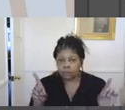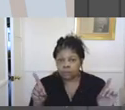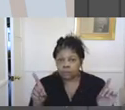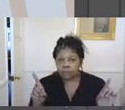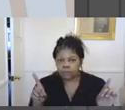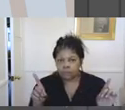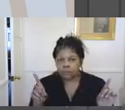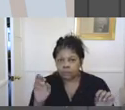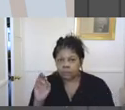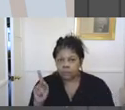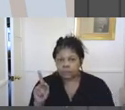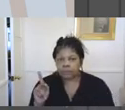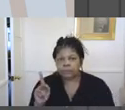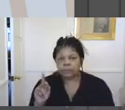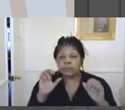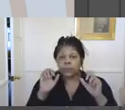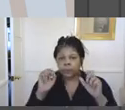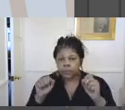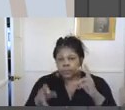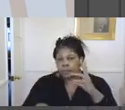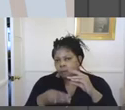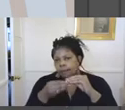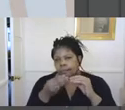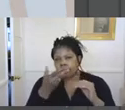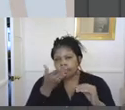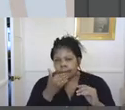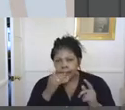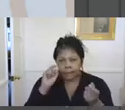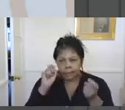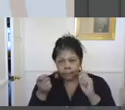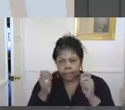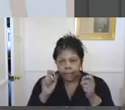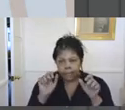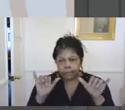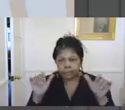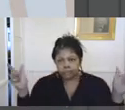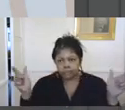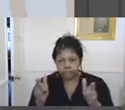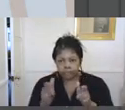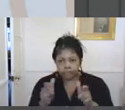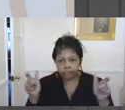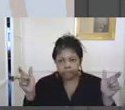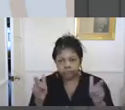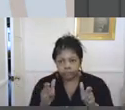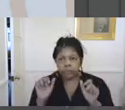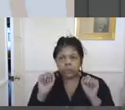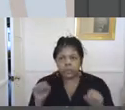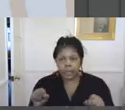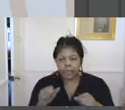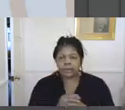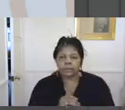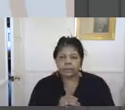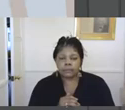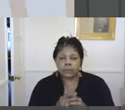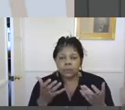Okay. We can colorize from here and we can change the scale from here. So what they want us to do is